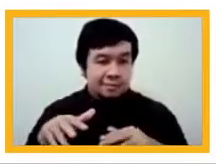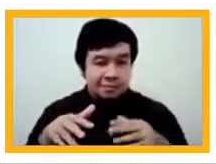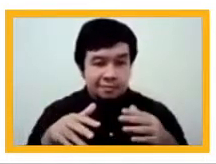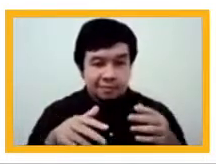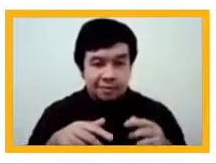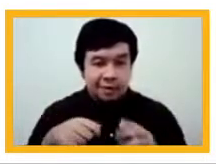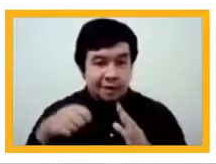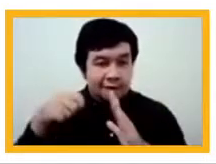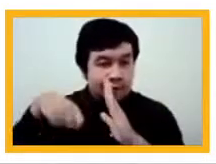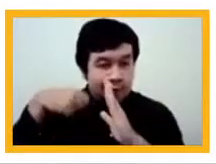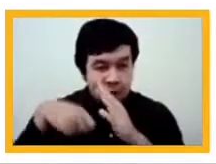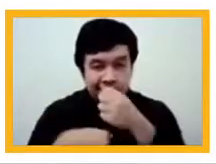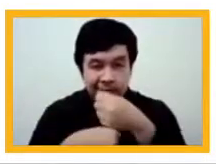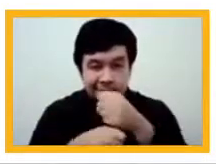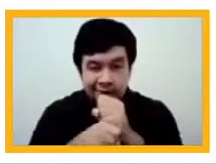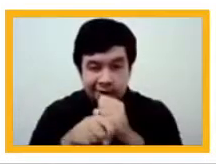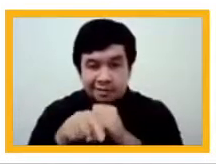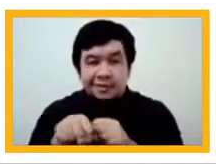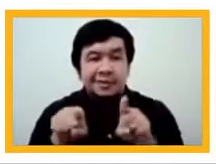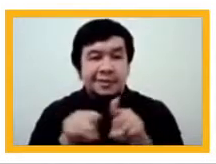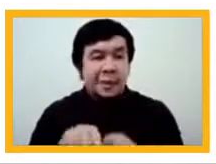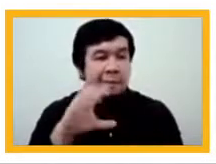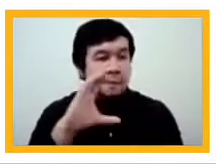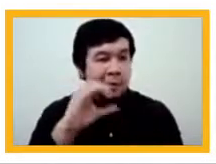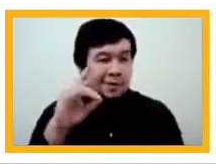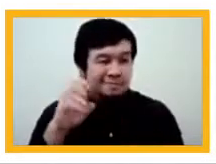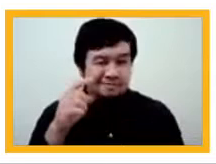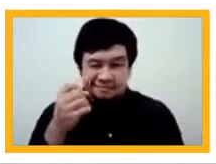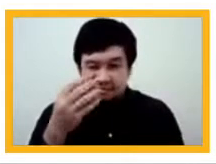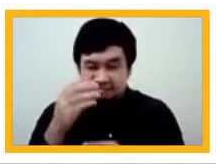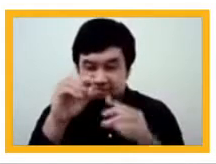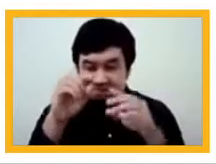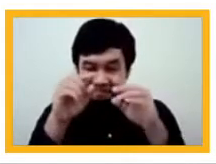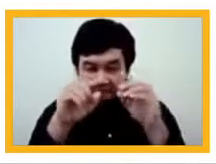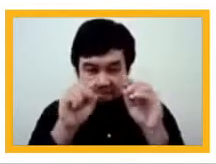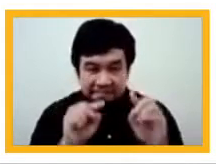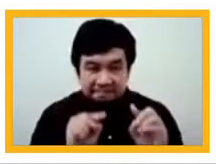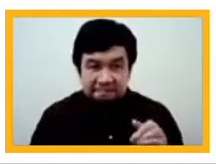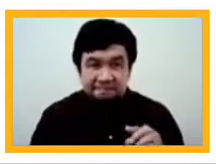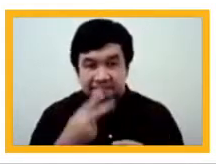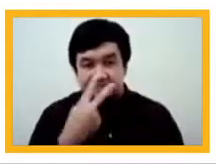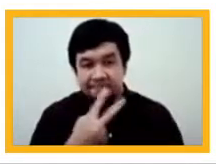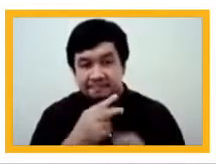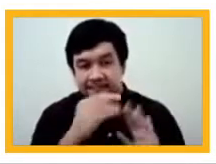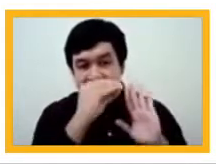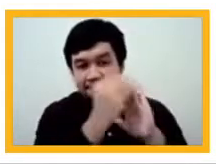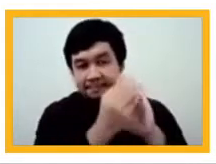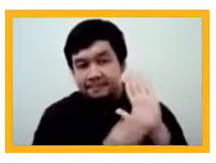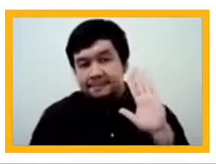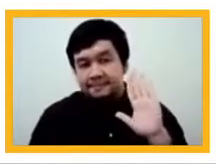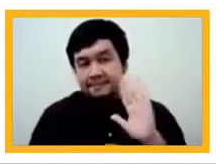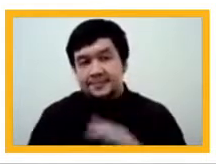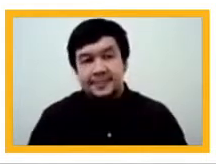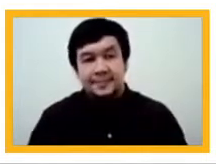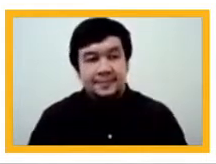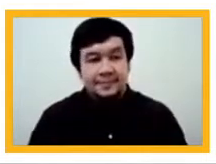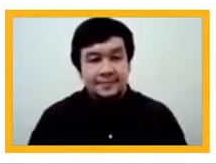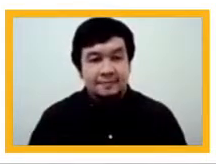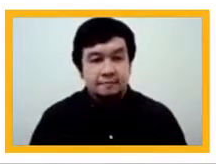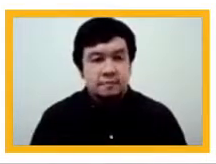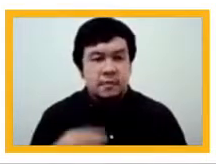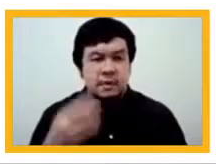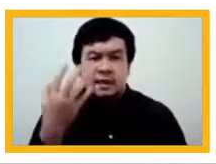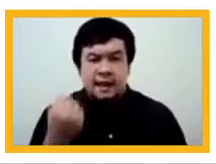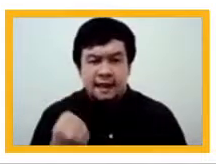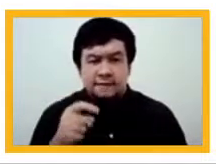160,000 students. And we developed many courses and textbooks for convergent